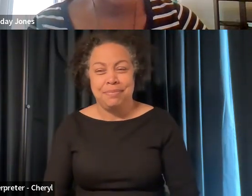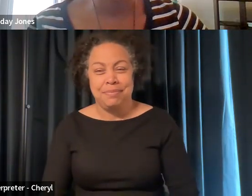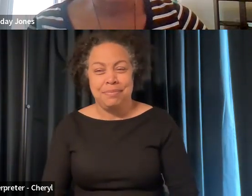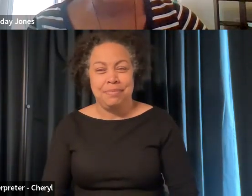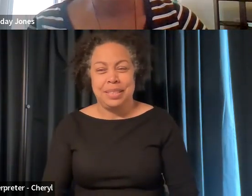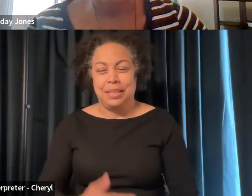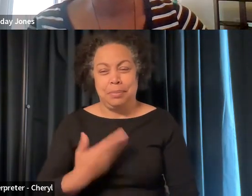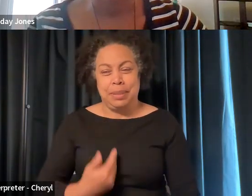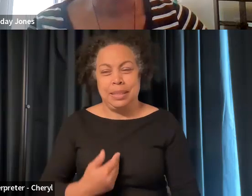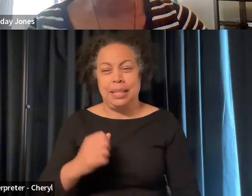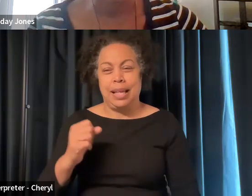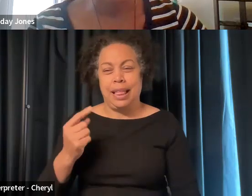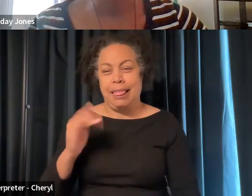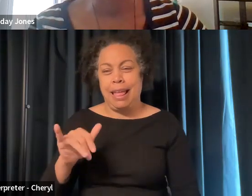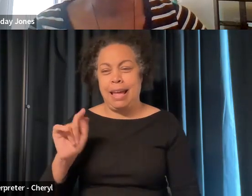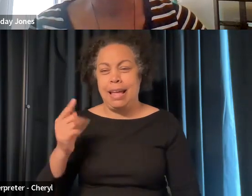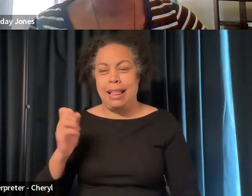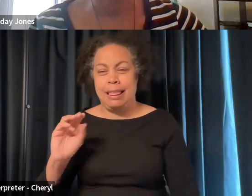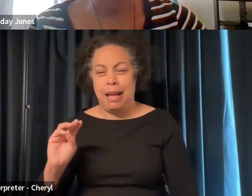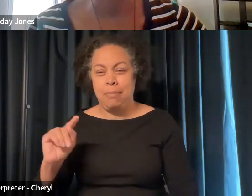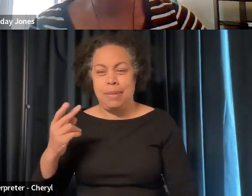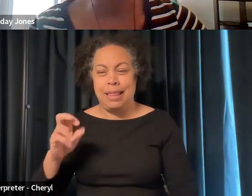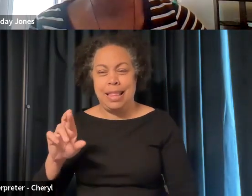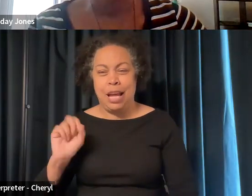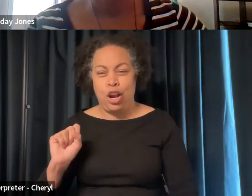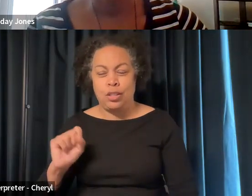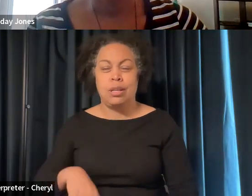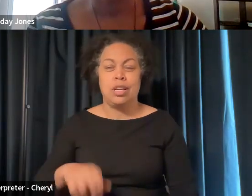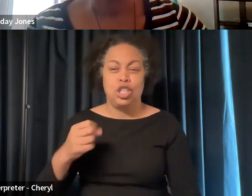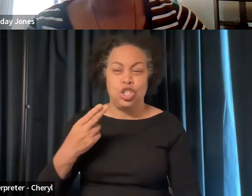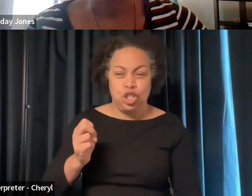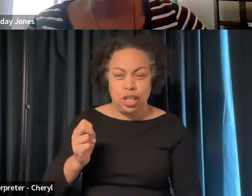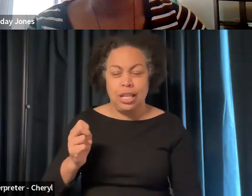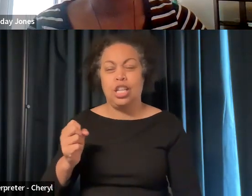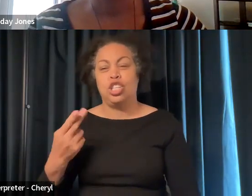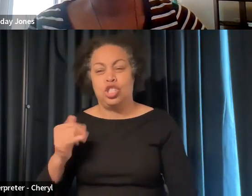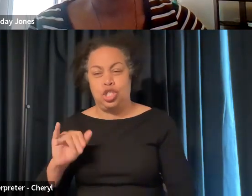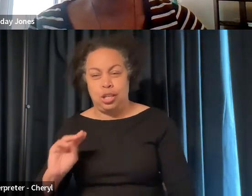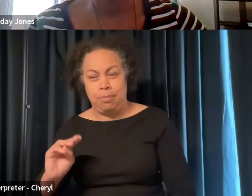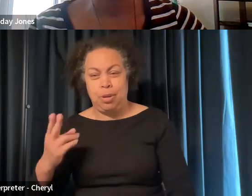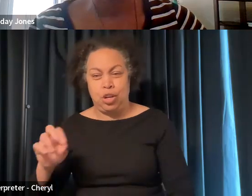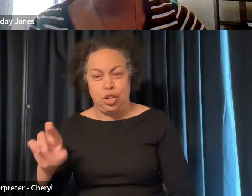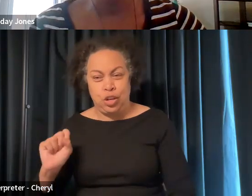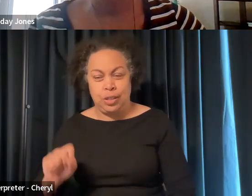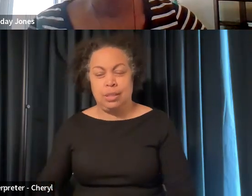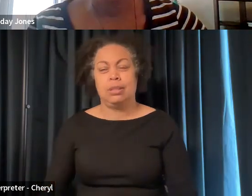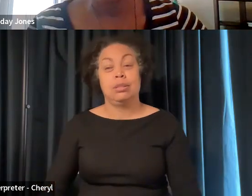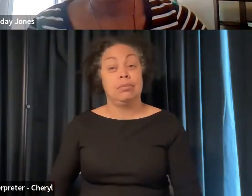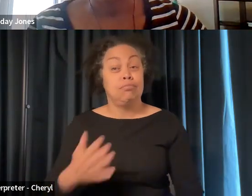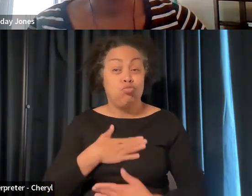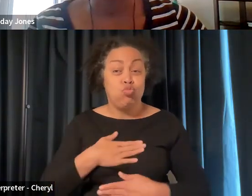My pronouns are they, them, theirs, and she, her, hers. My hobbies include